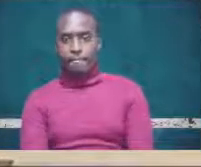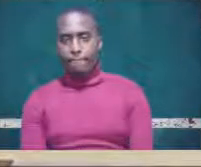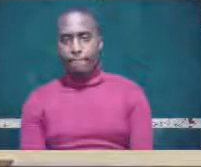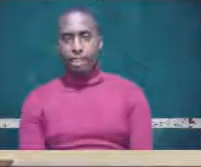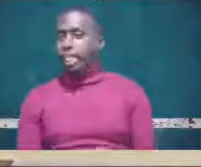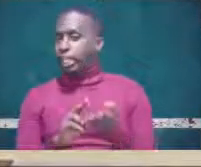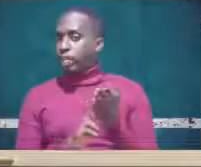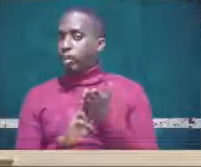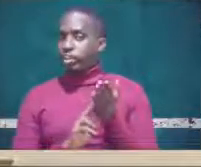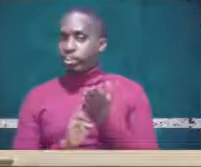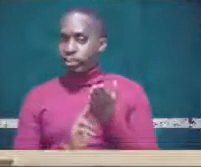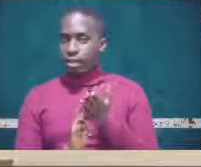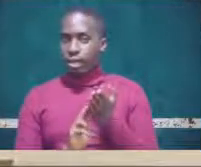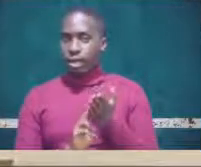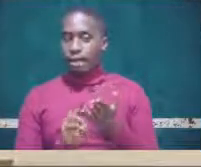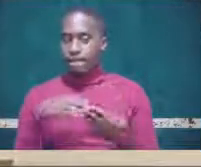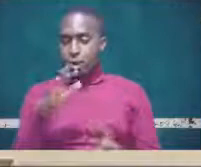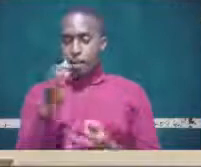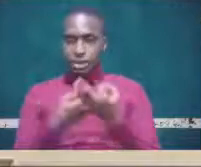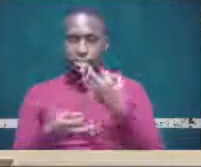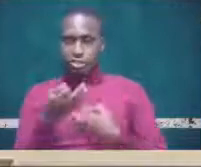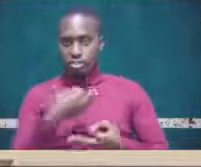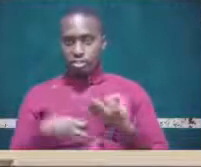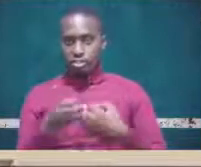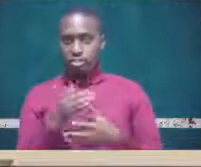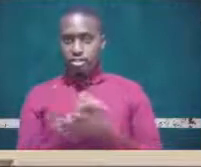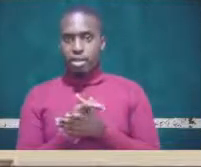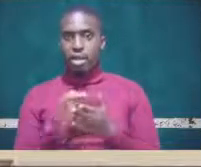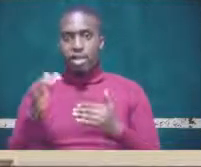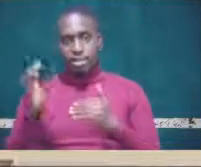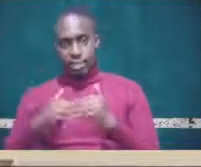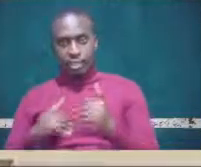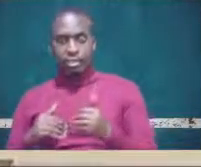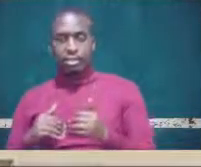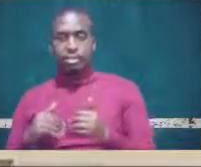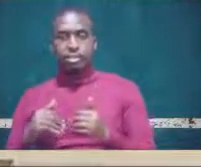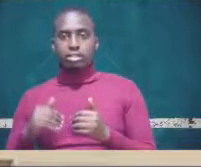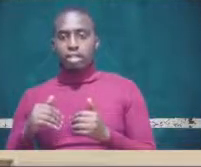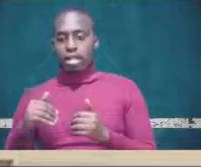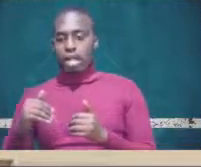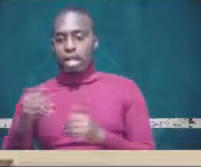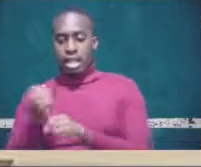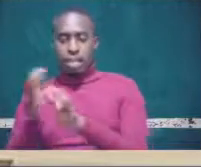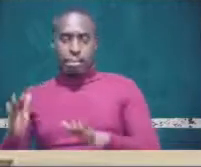It uses more machines or capital than labor or human resources than